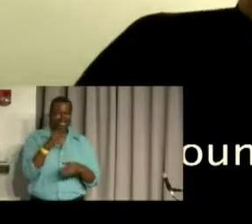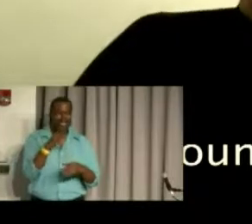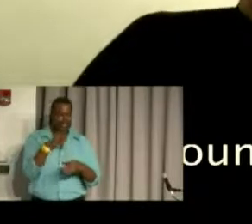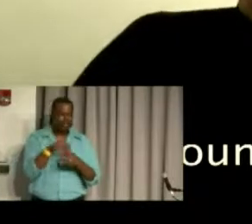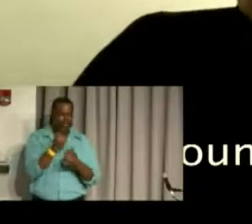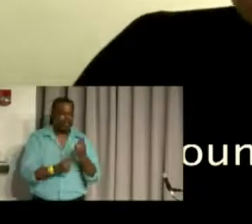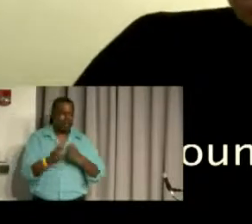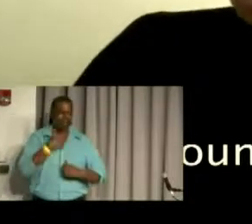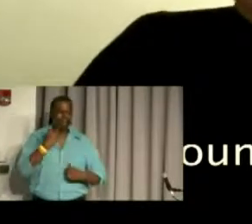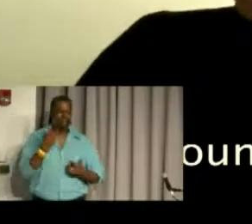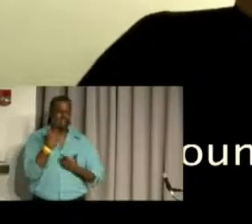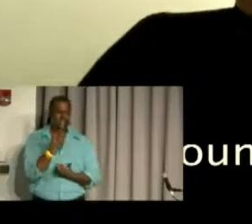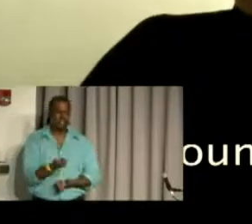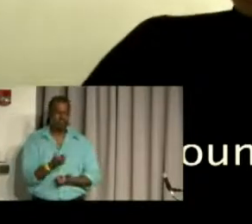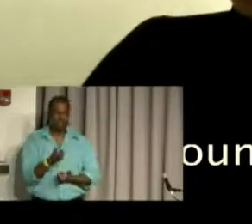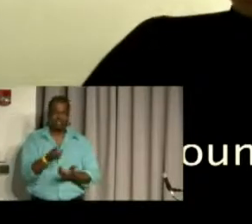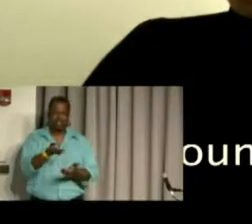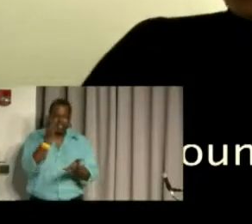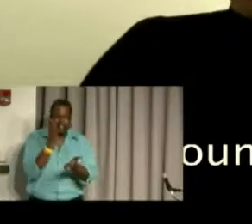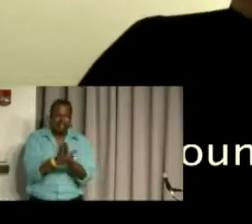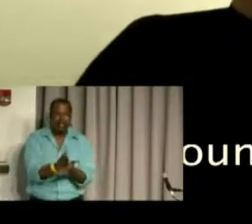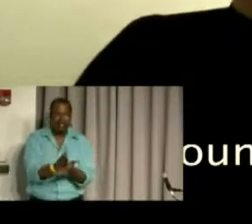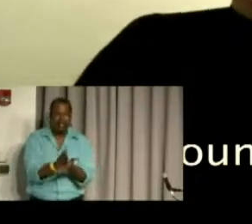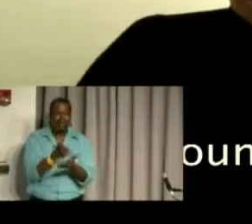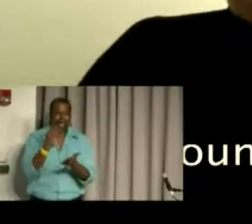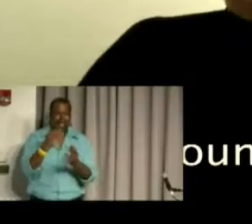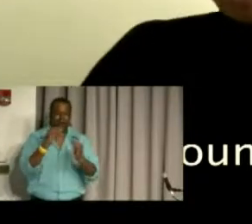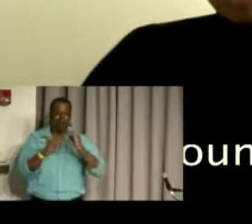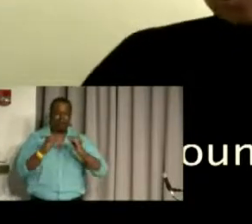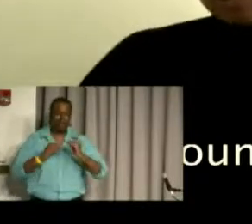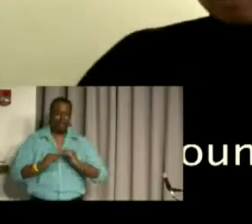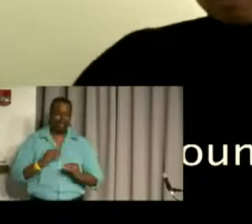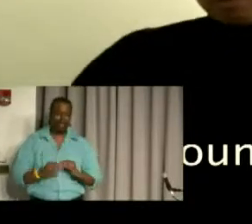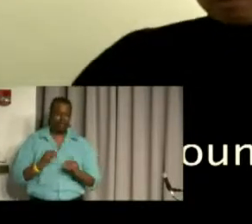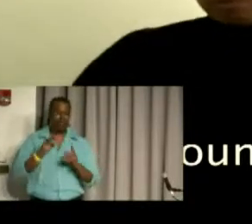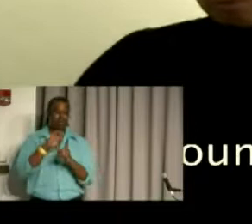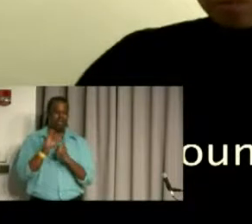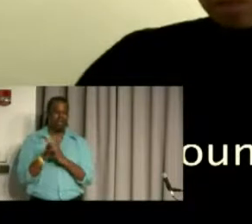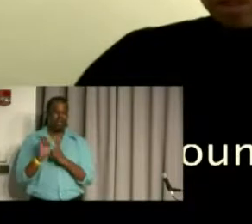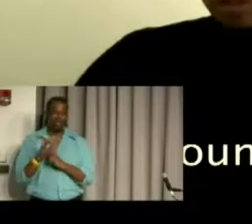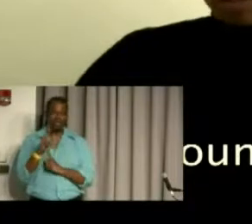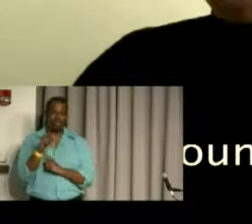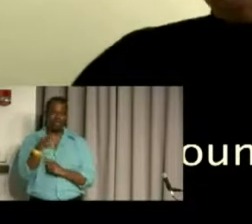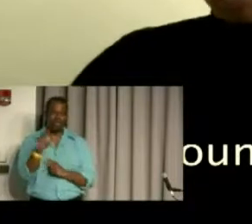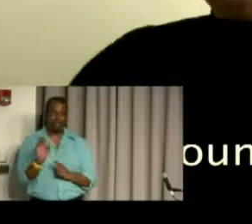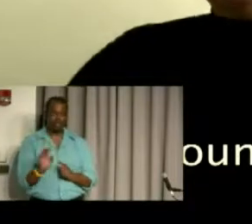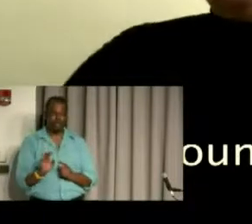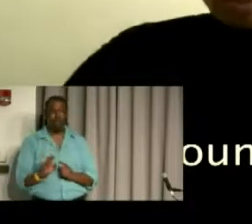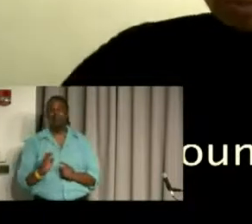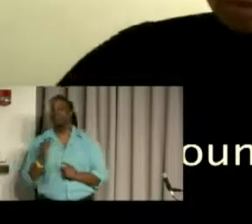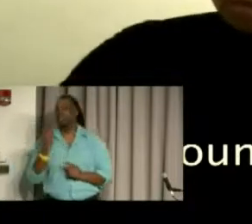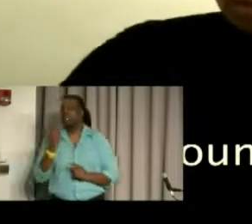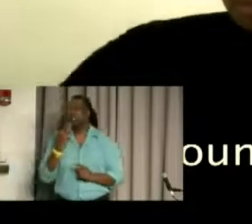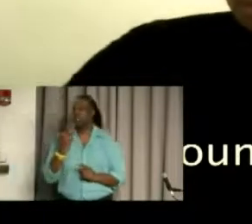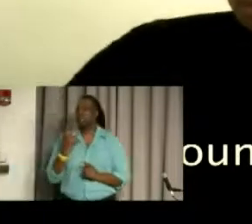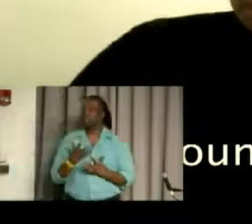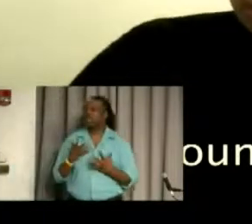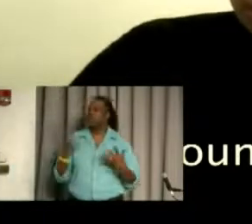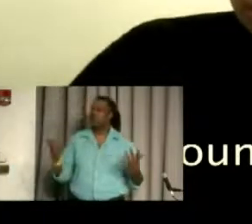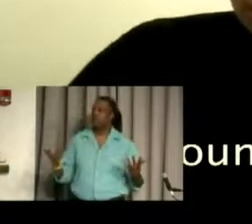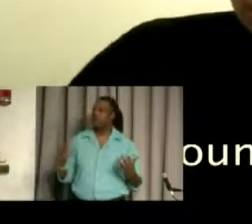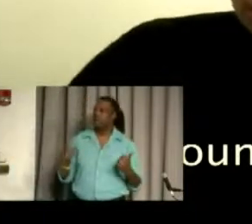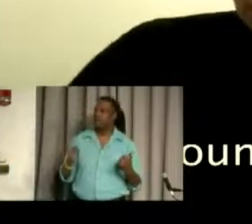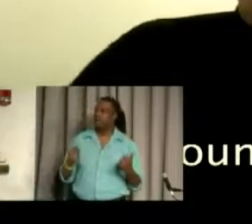to cease and to repair environmental racism. Thank you so much, Ms. Brown,